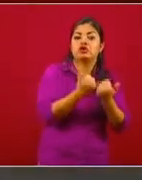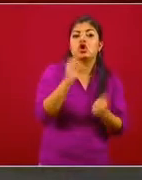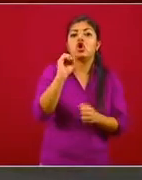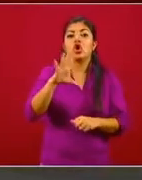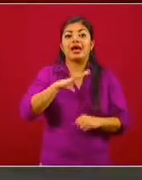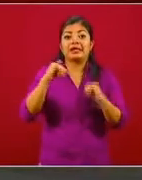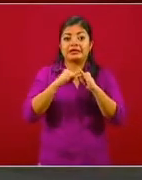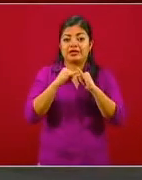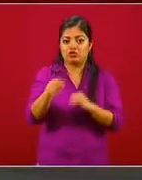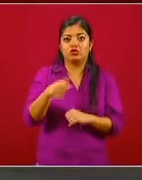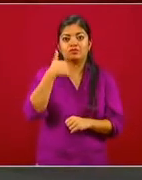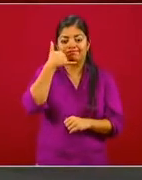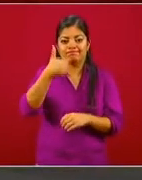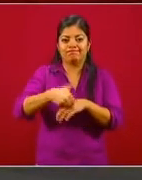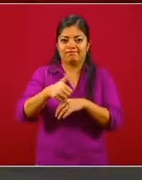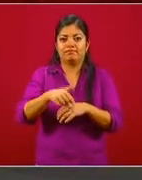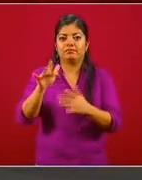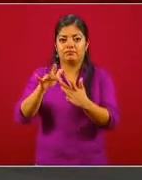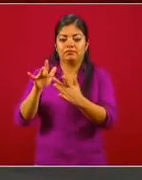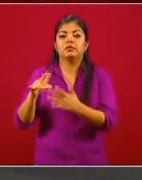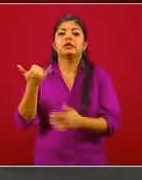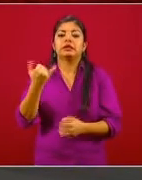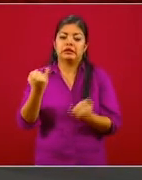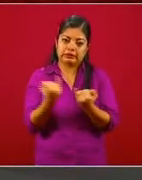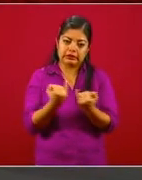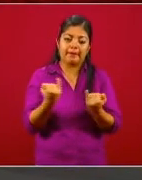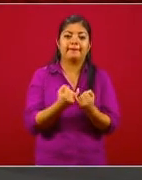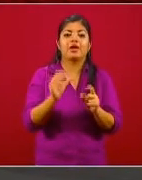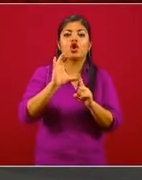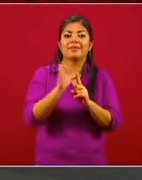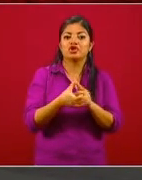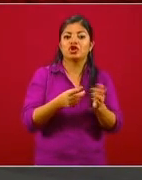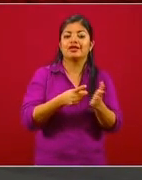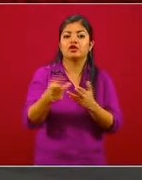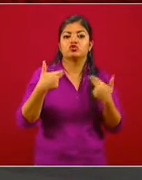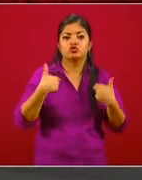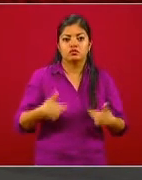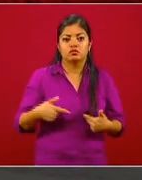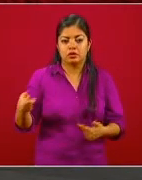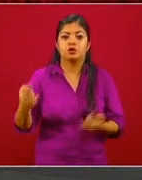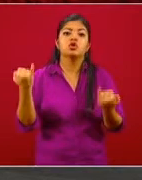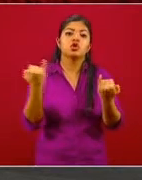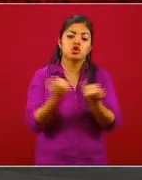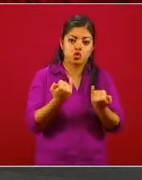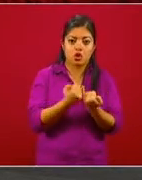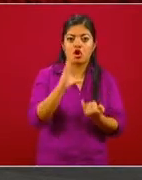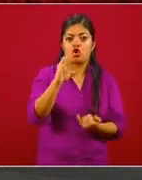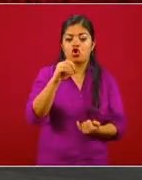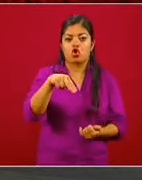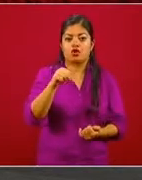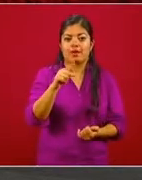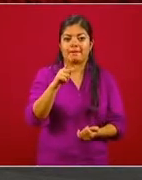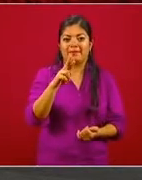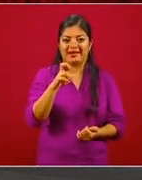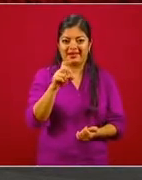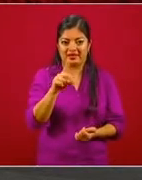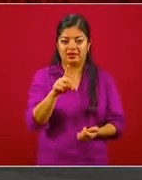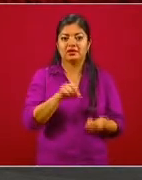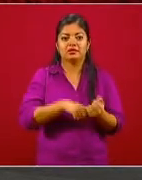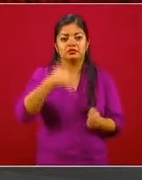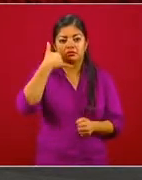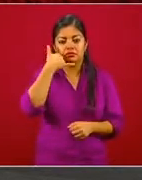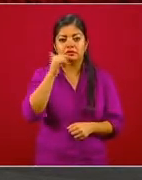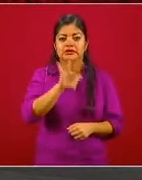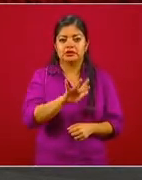That way they're able to refer them to the appropriate resources and channels. CONAPRED, as I